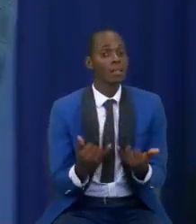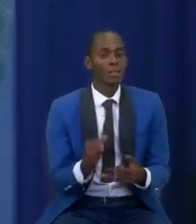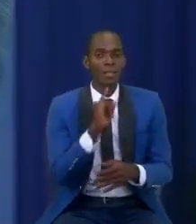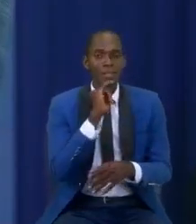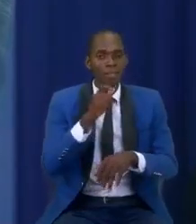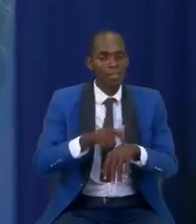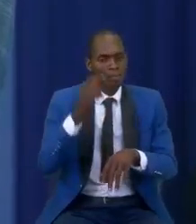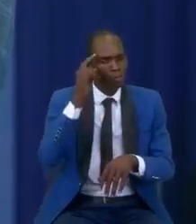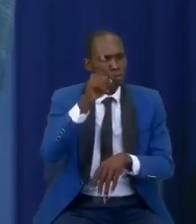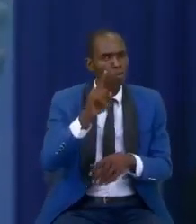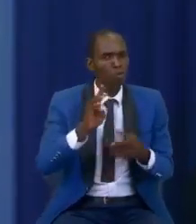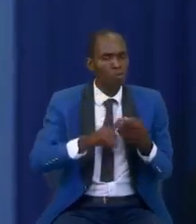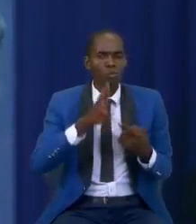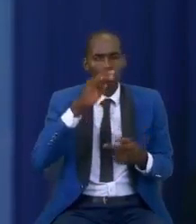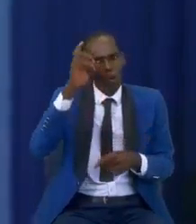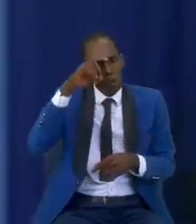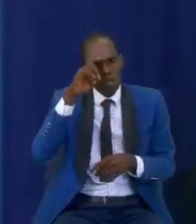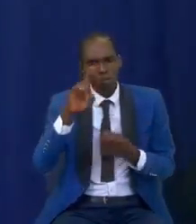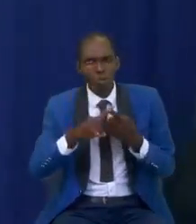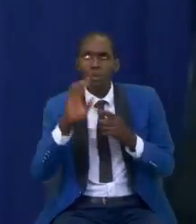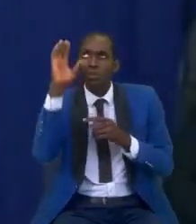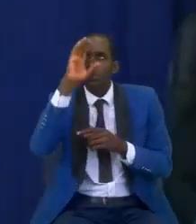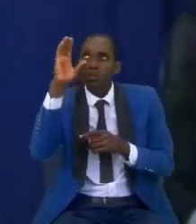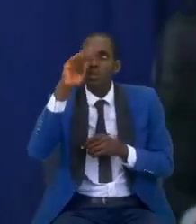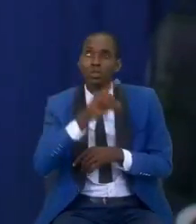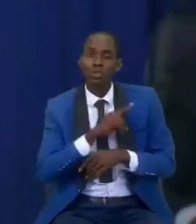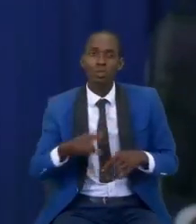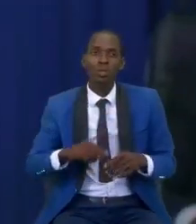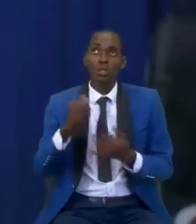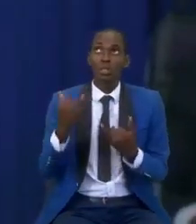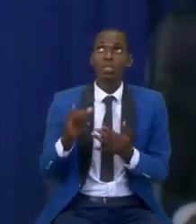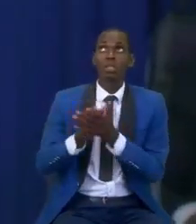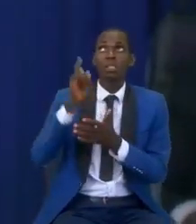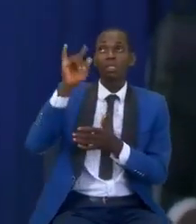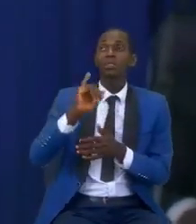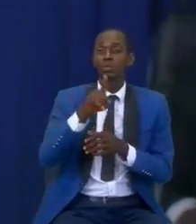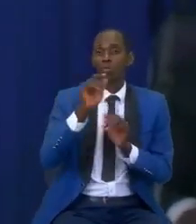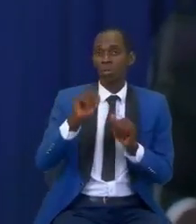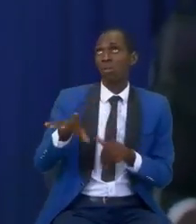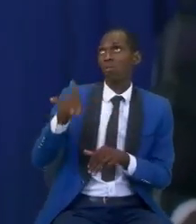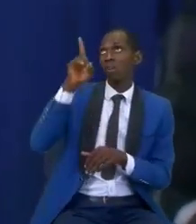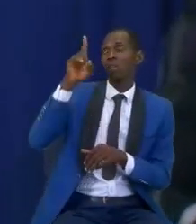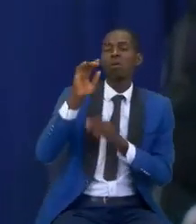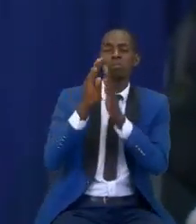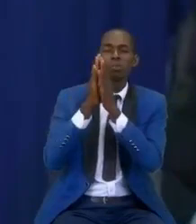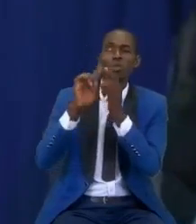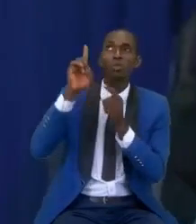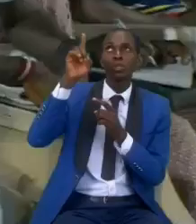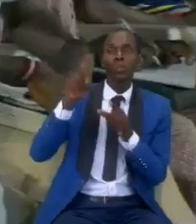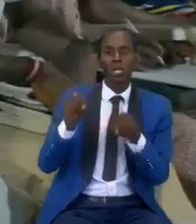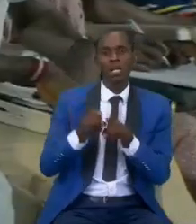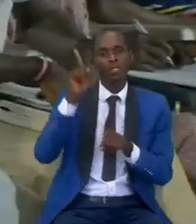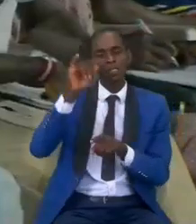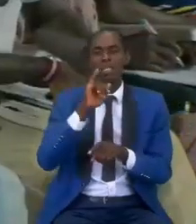him while he is near. Look at verse 7. In verse 7 it says, let the wicked forsake his